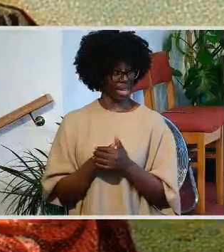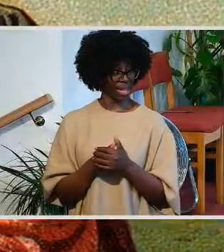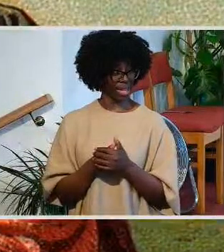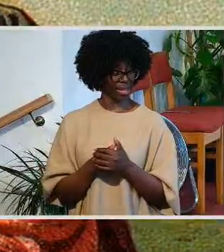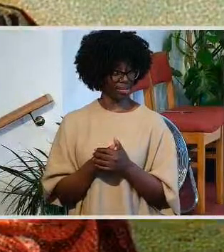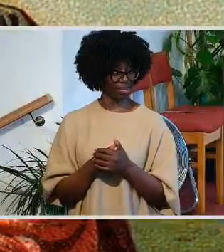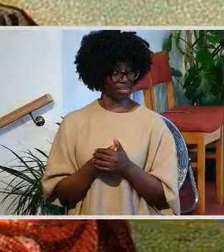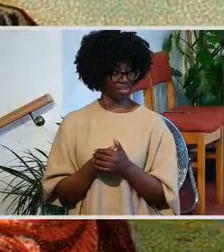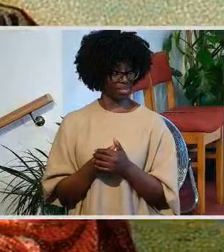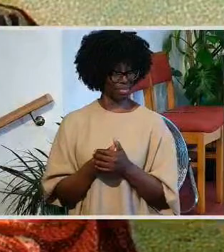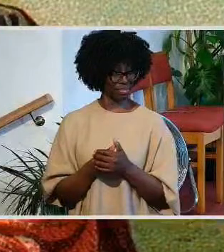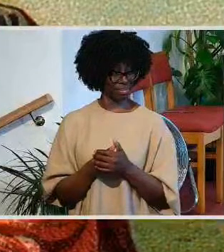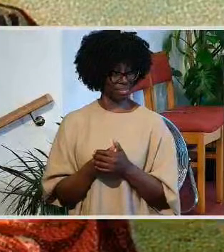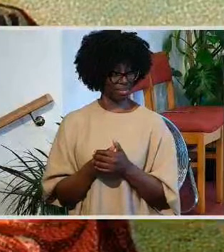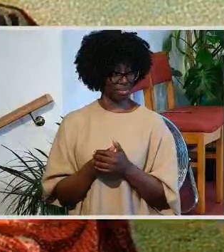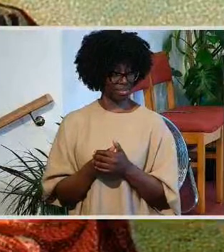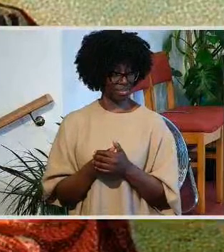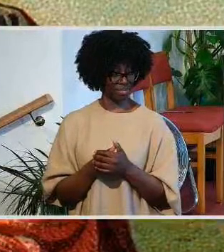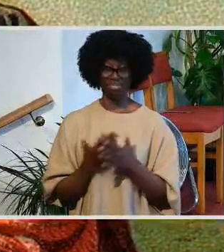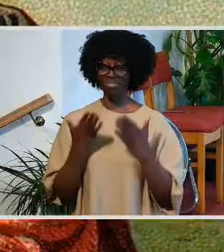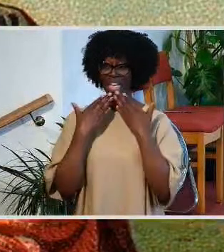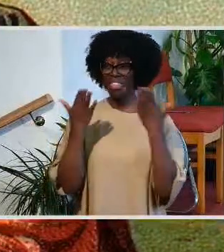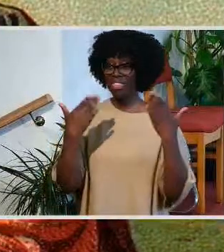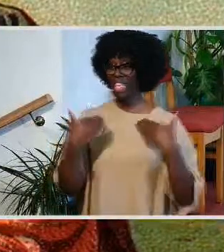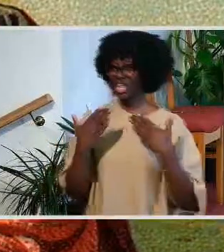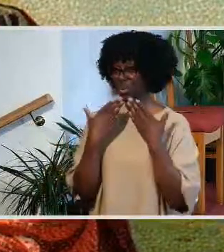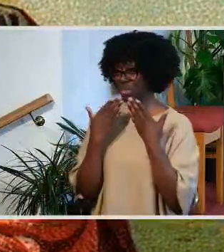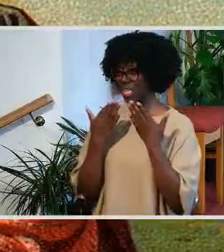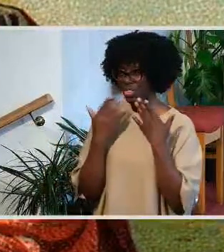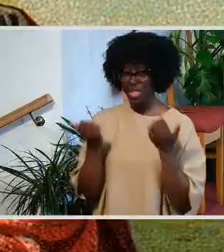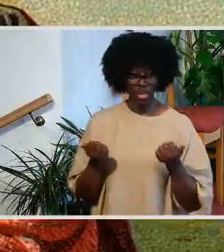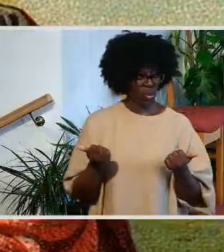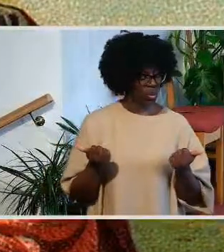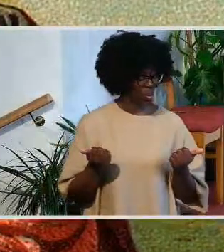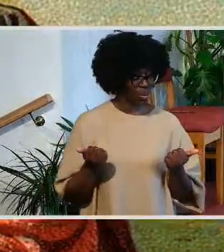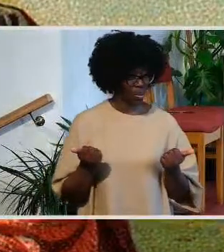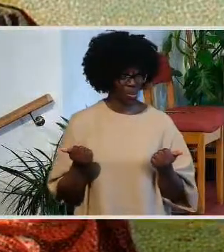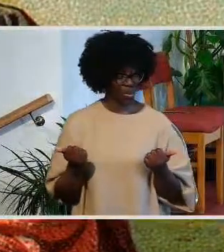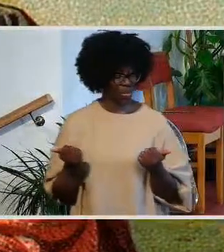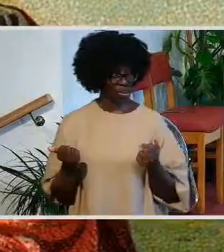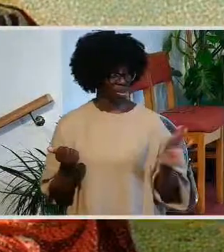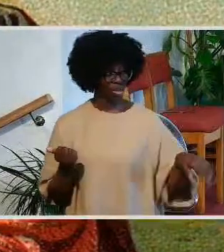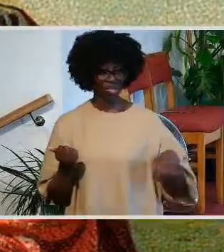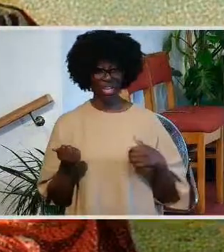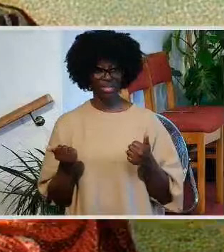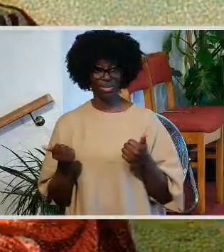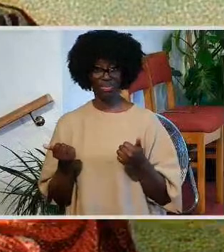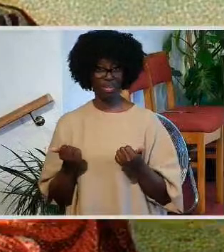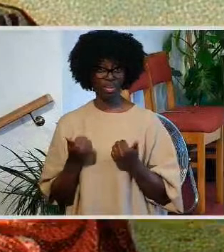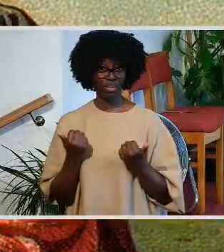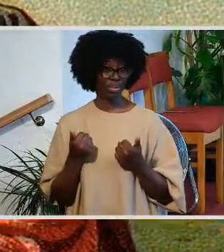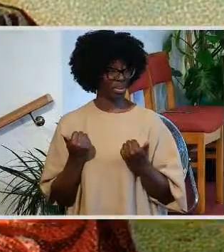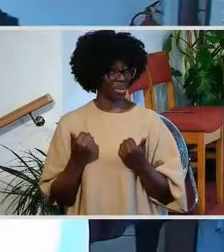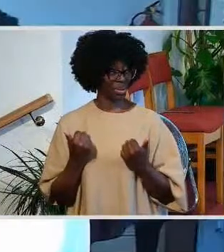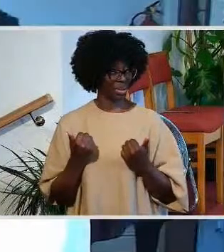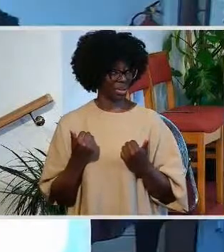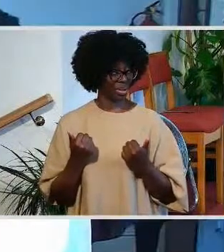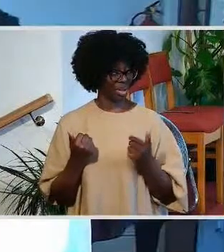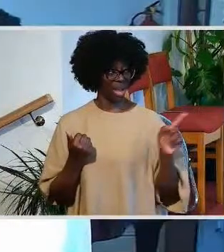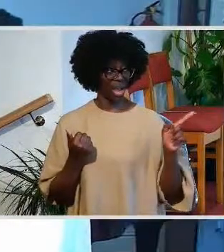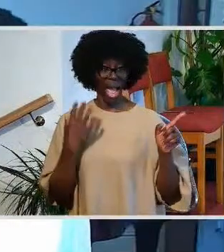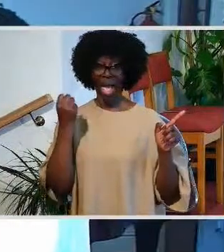renewed to us. Okay, thank you very much. I hope I slowed down enough for you. Just